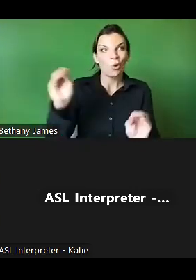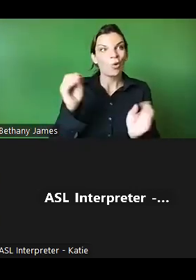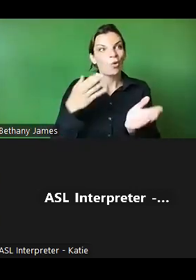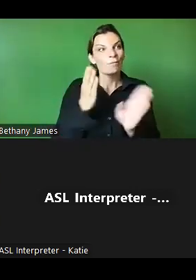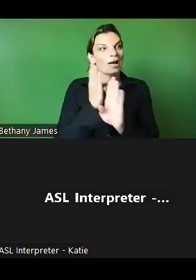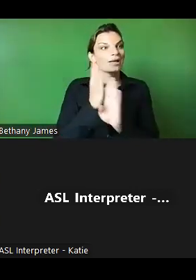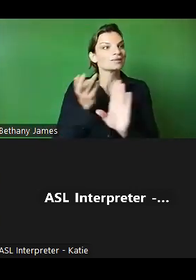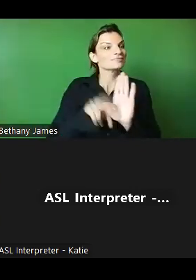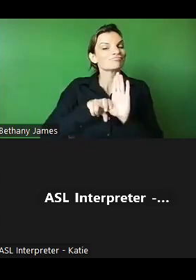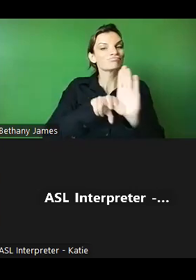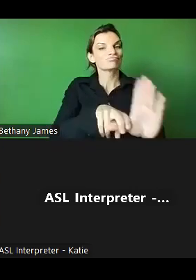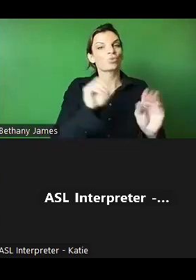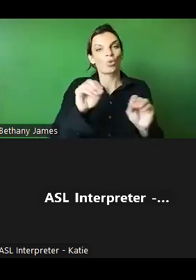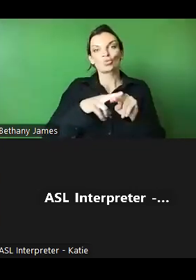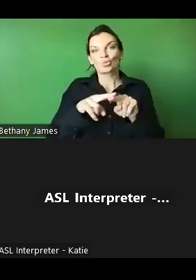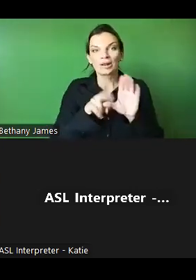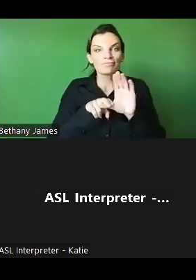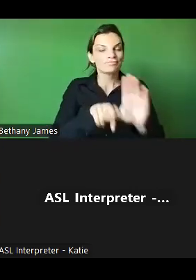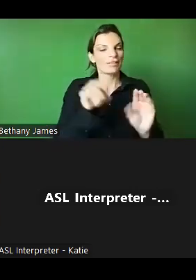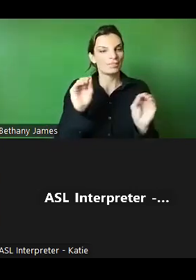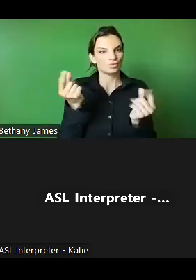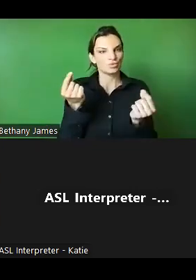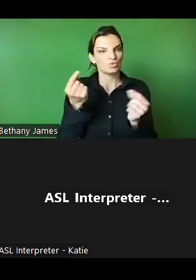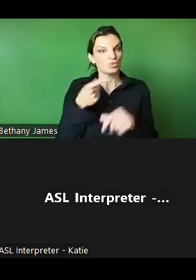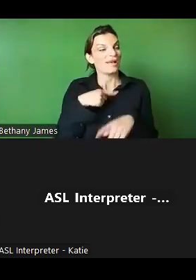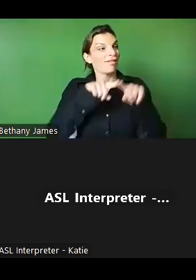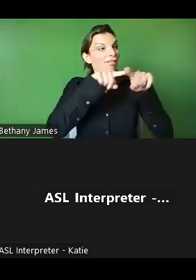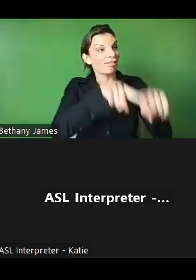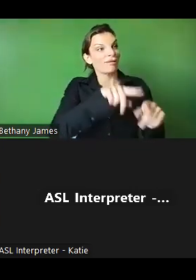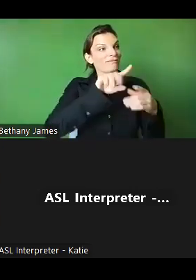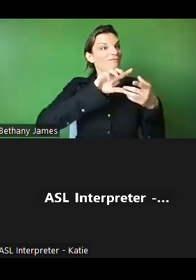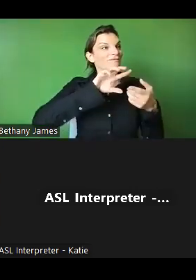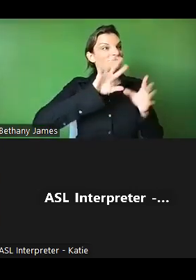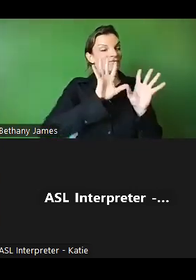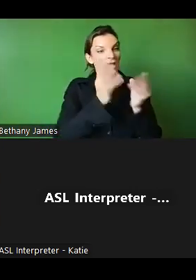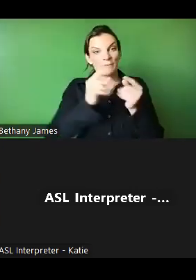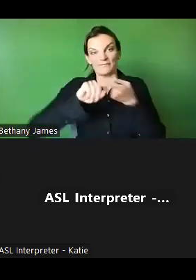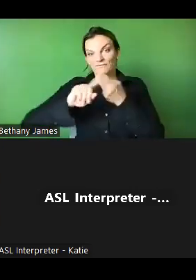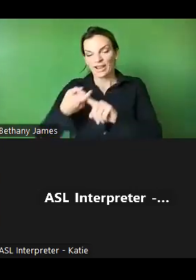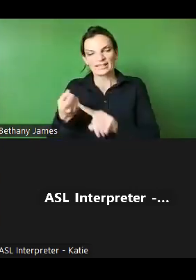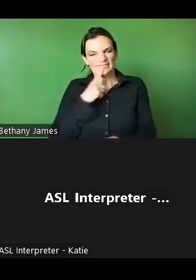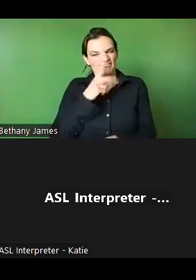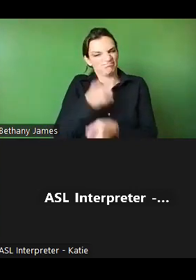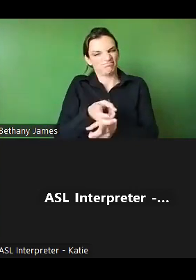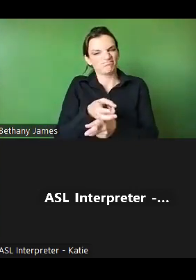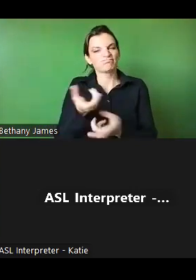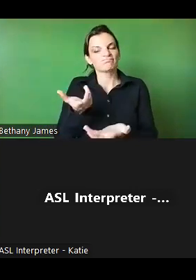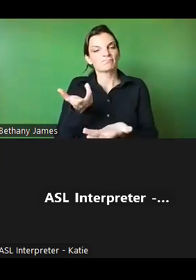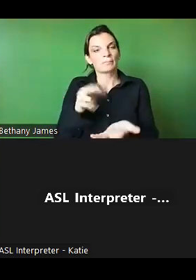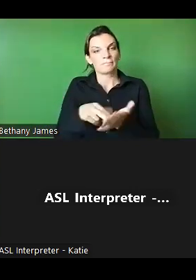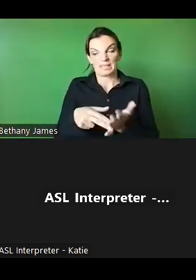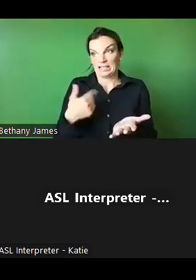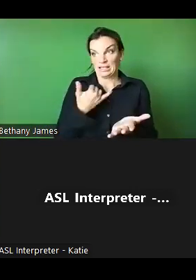And family and friends aren't always reliable. So knowing that reality and knowing those facts, how